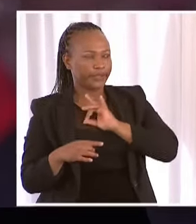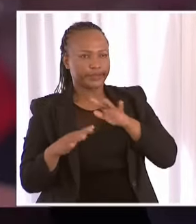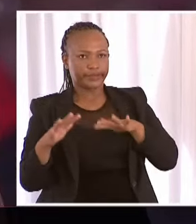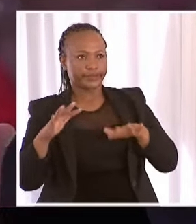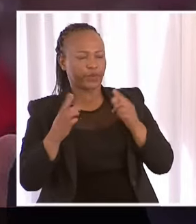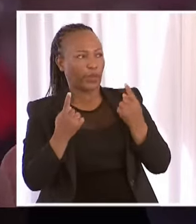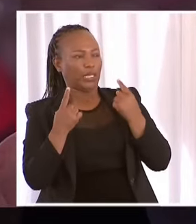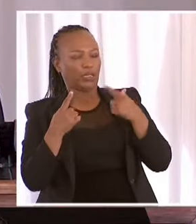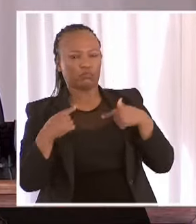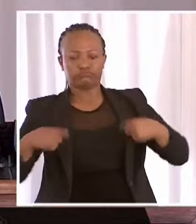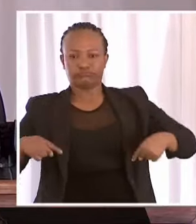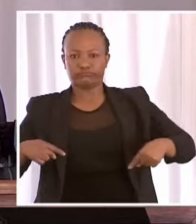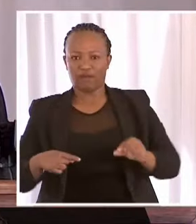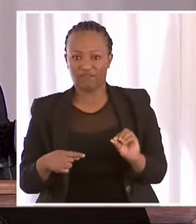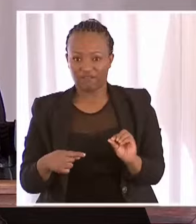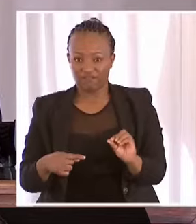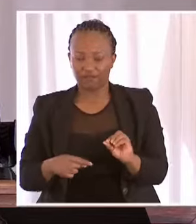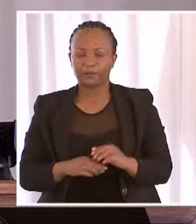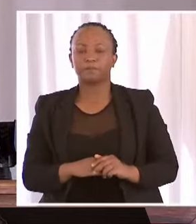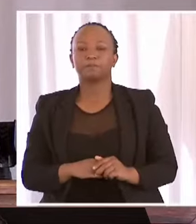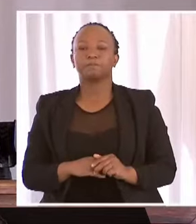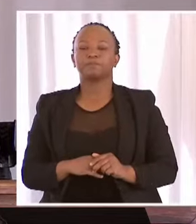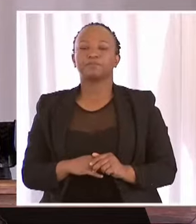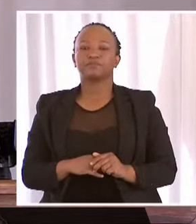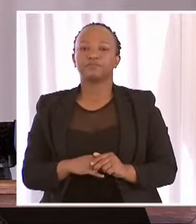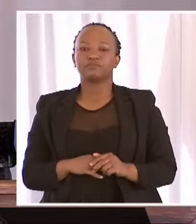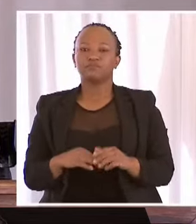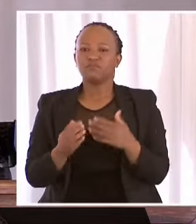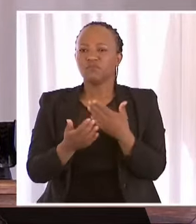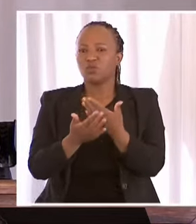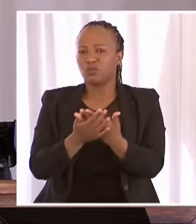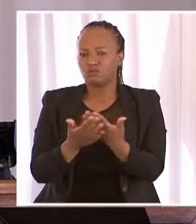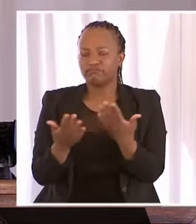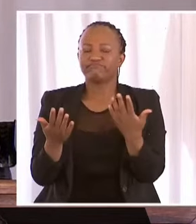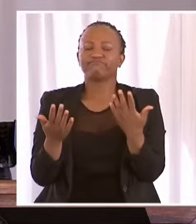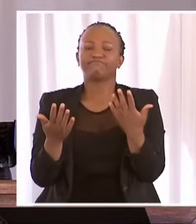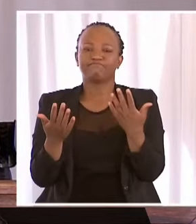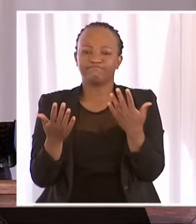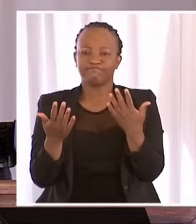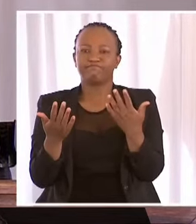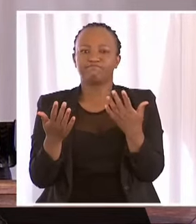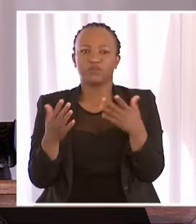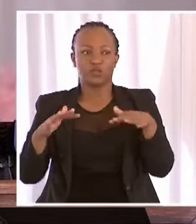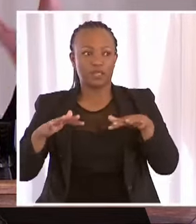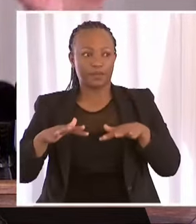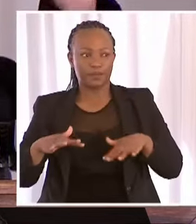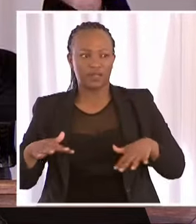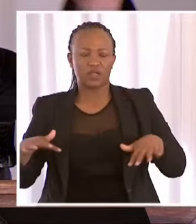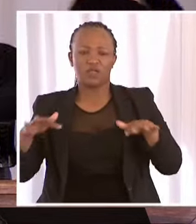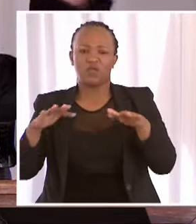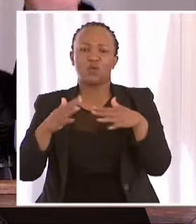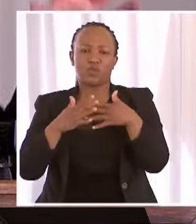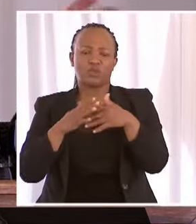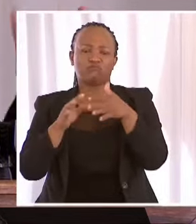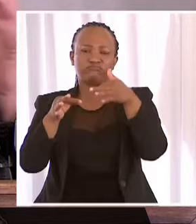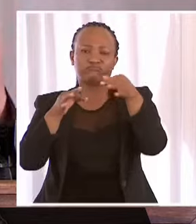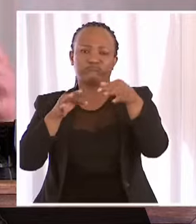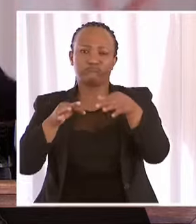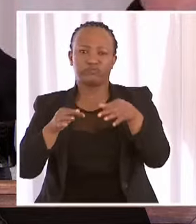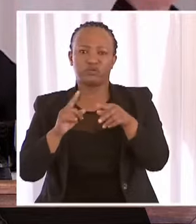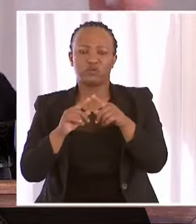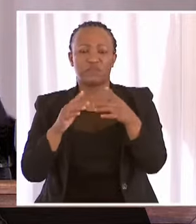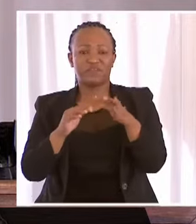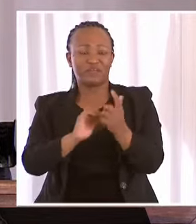what we face, we can make these points, and I can assure you, and we don't make up